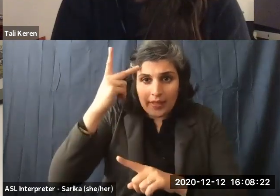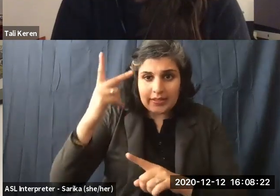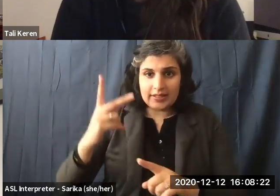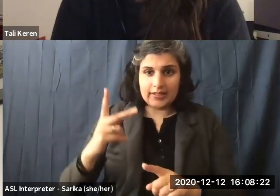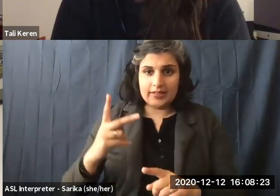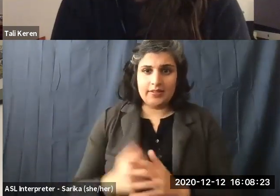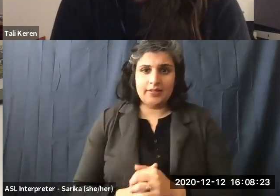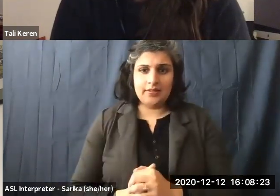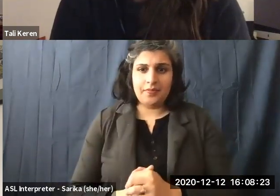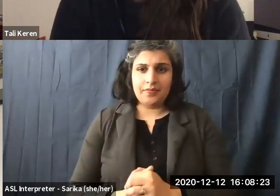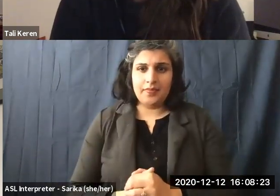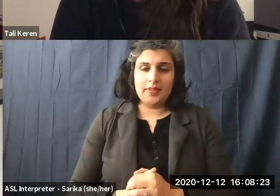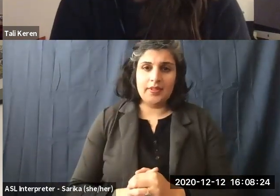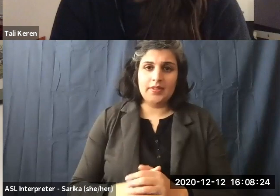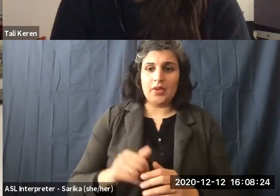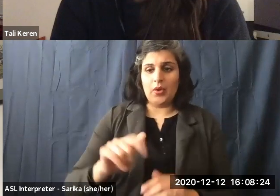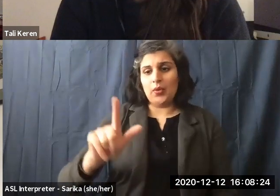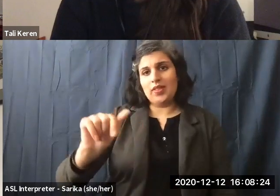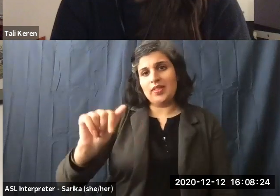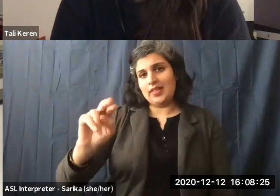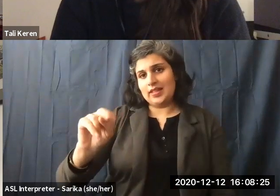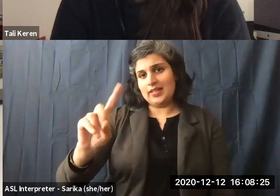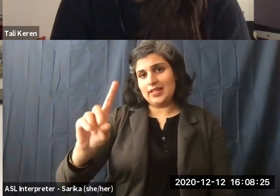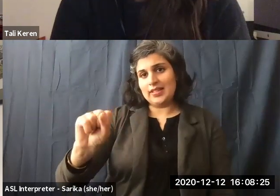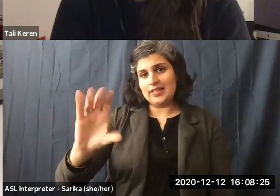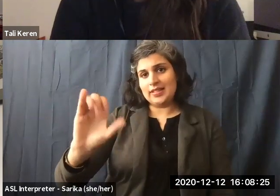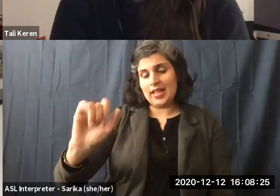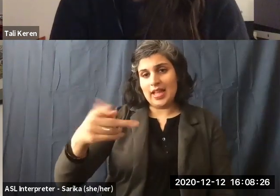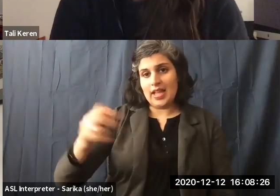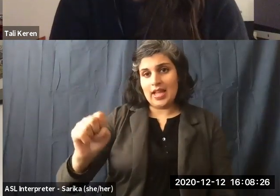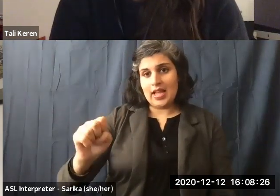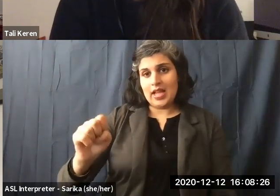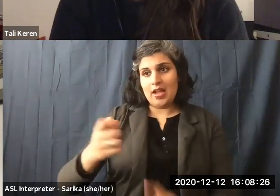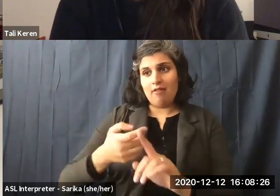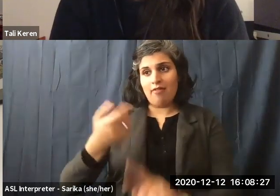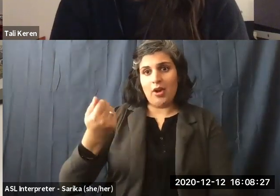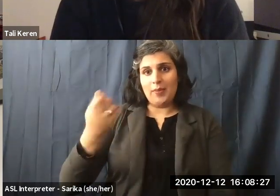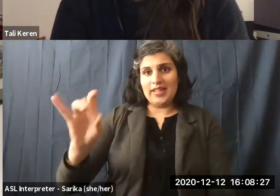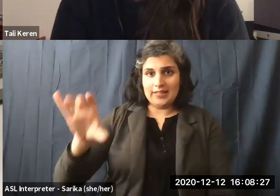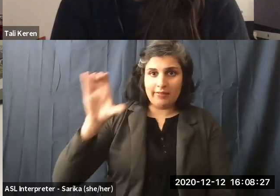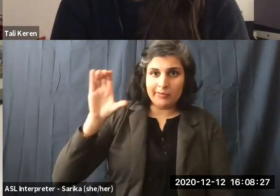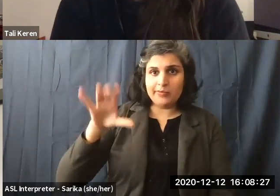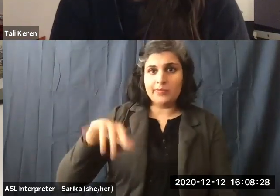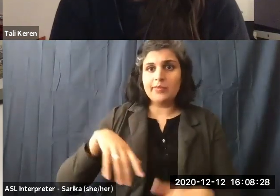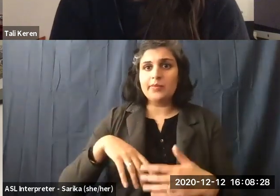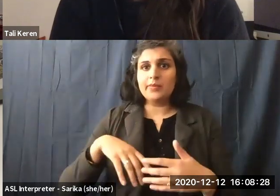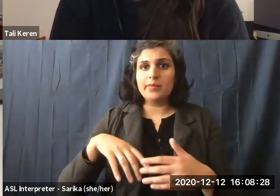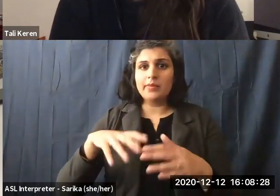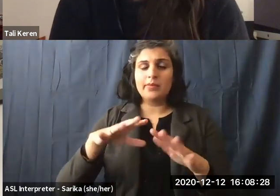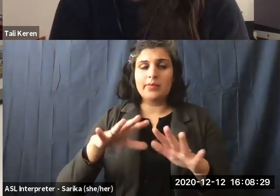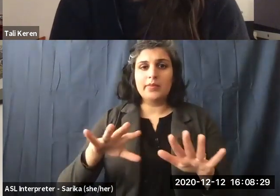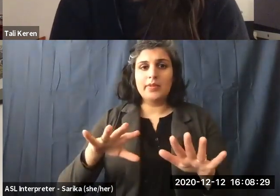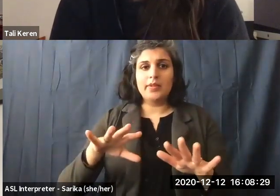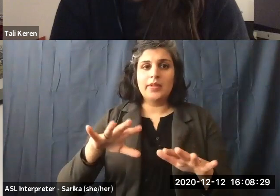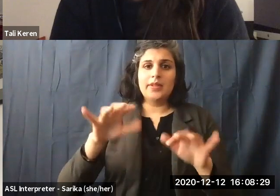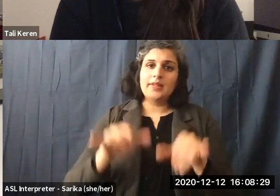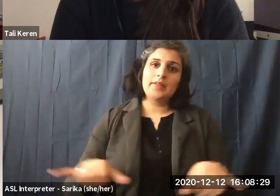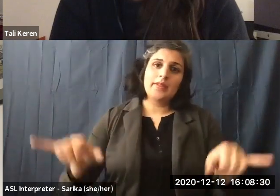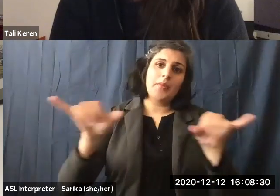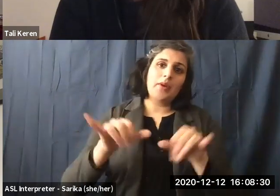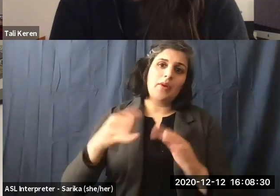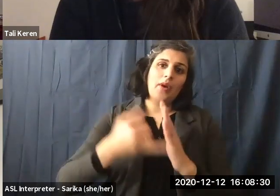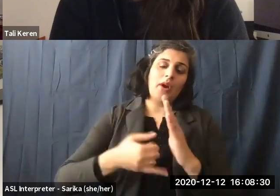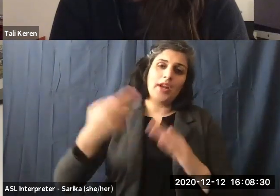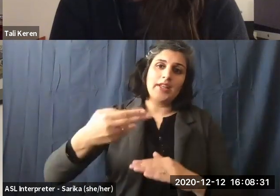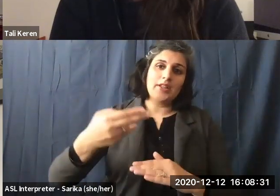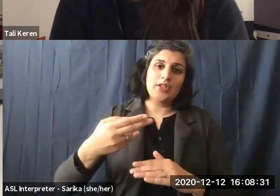you know, landscape genre in the 19th century, you know, a typical art history question isn't like, well, what is